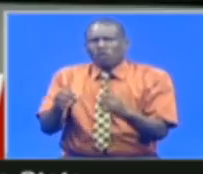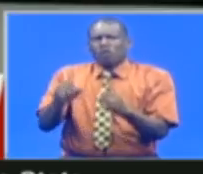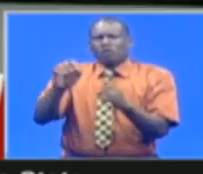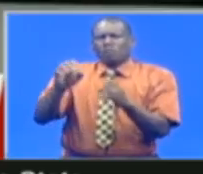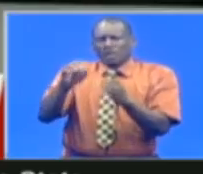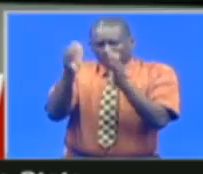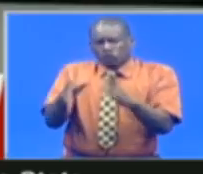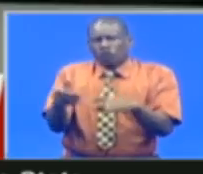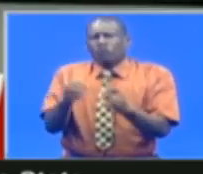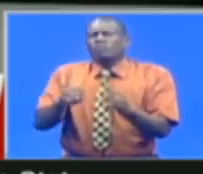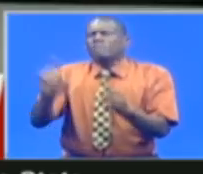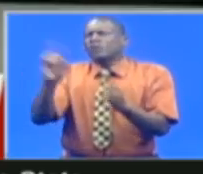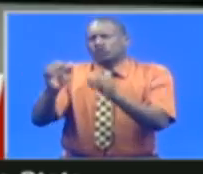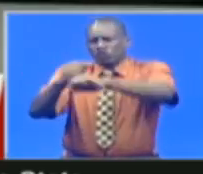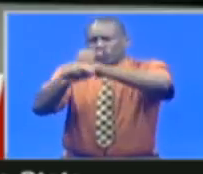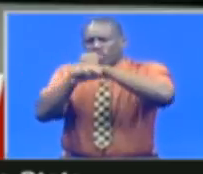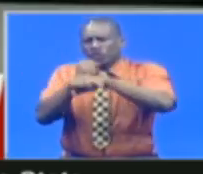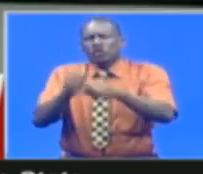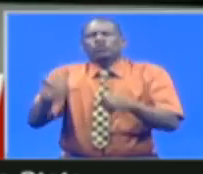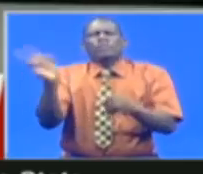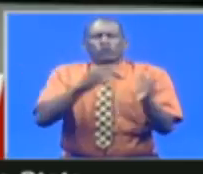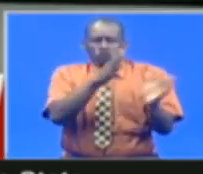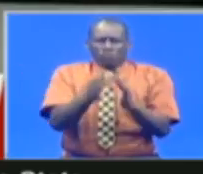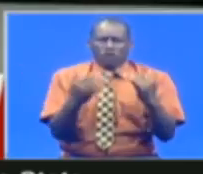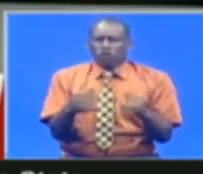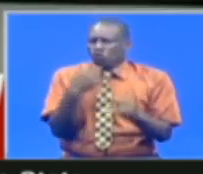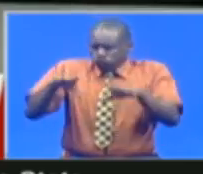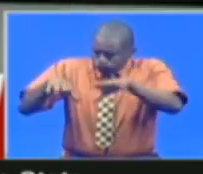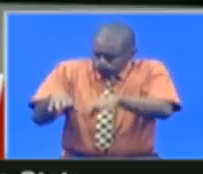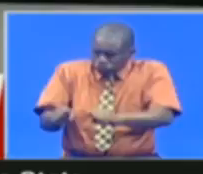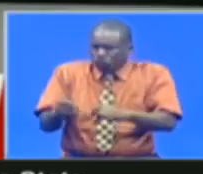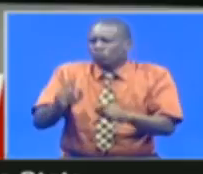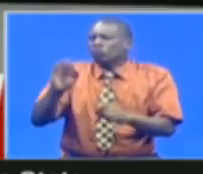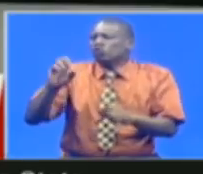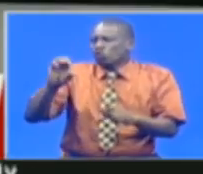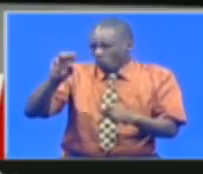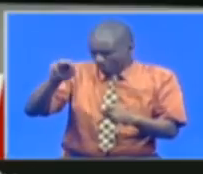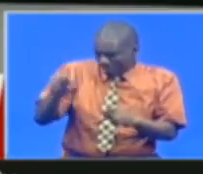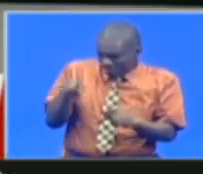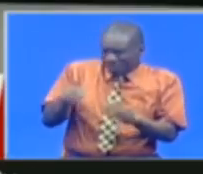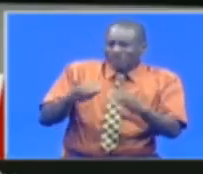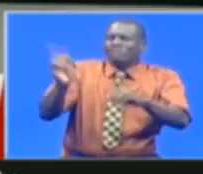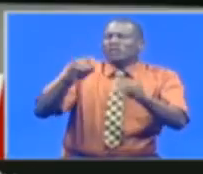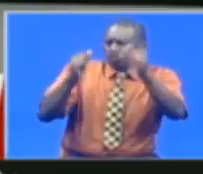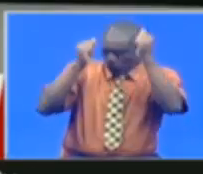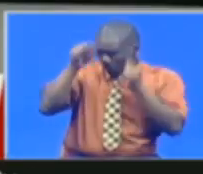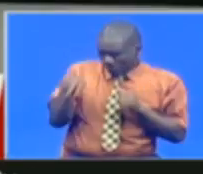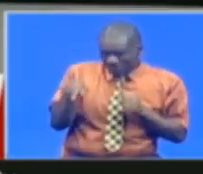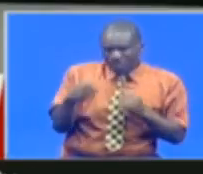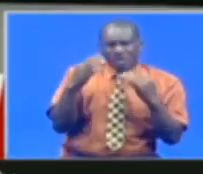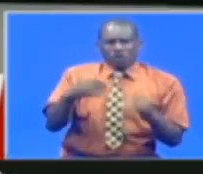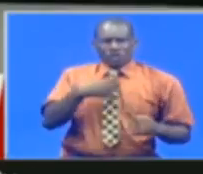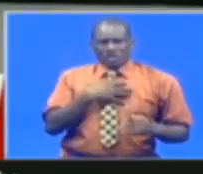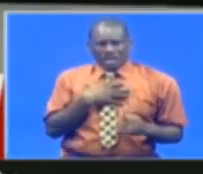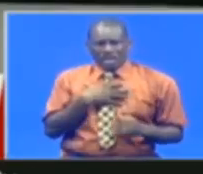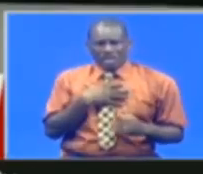Ministry of Planning. And finally, you ask, who takes over from Torome in the Ministry of Defense? Well, that is retired